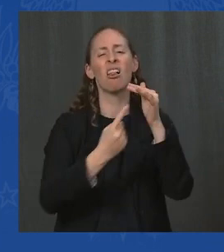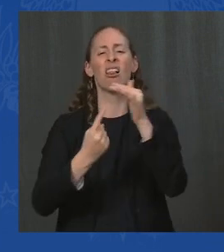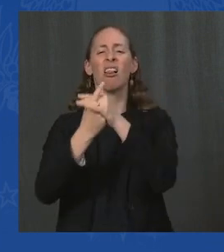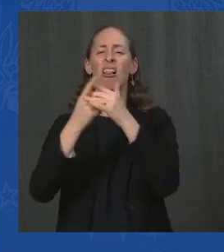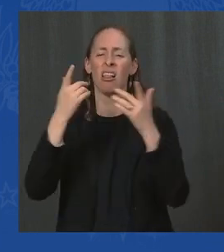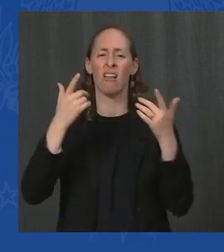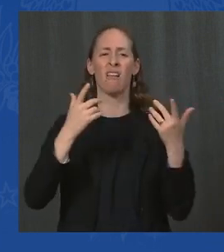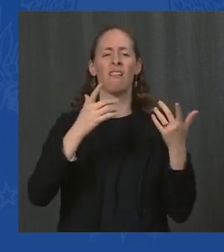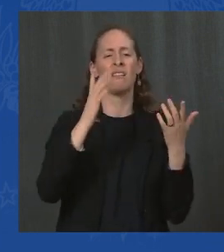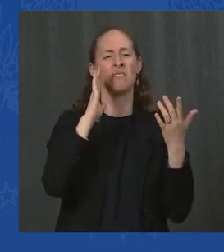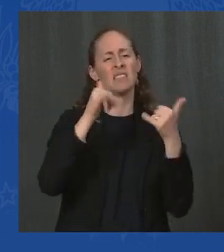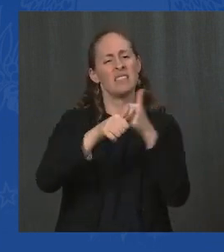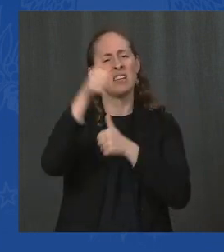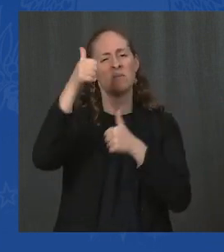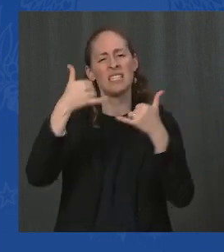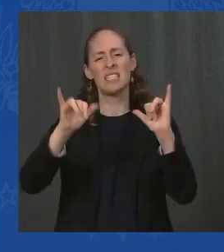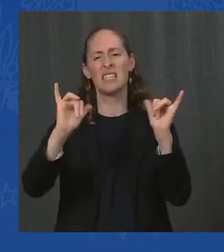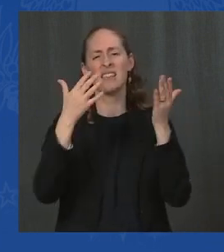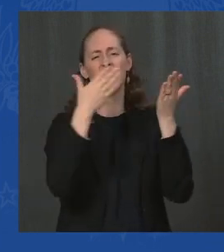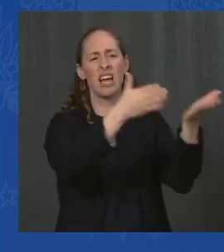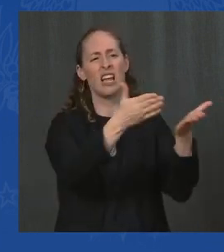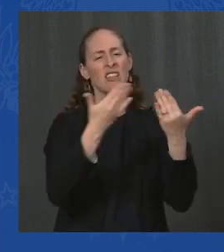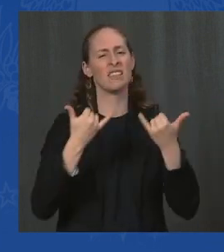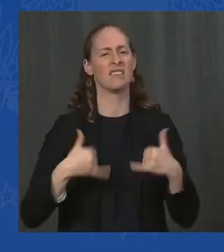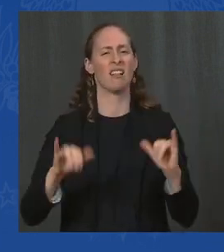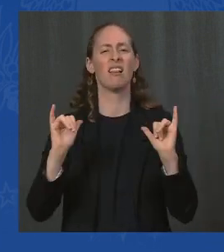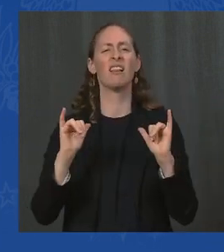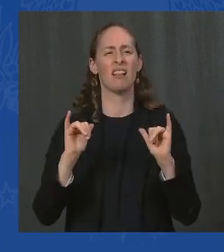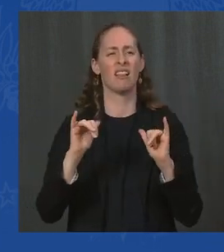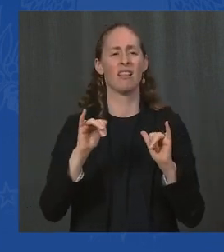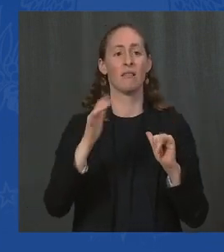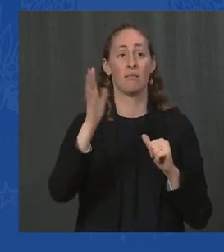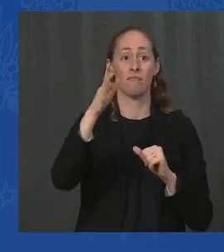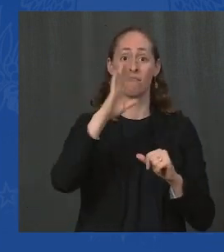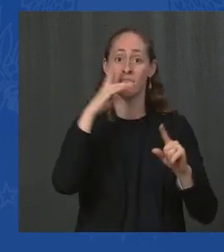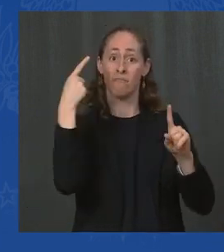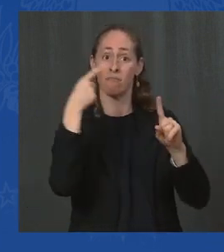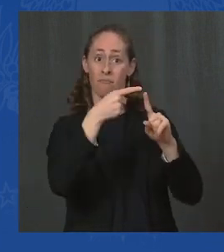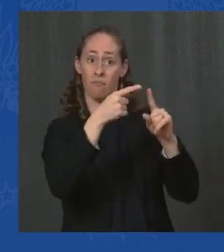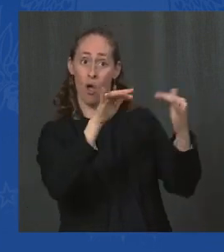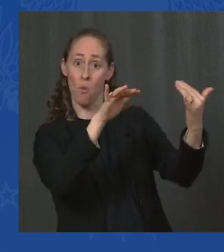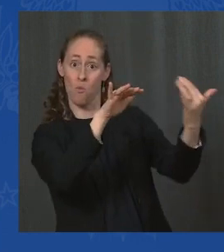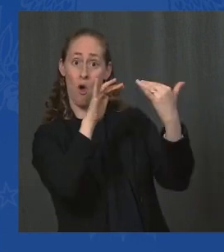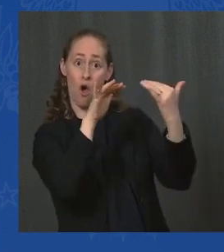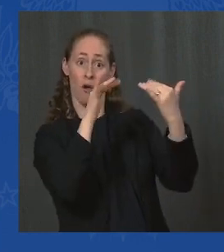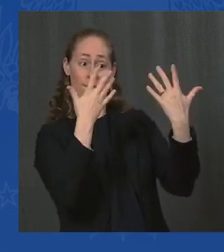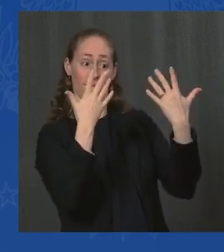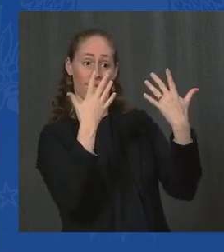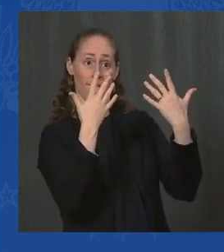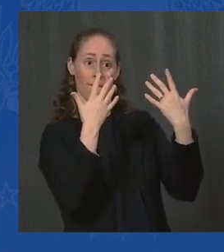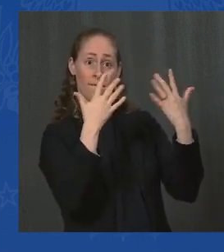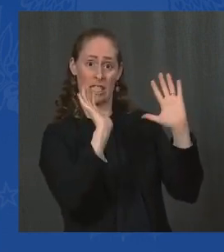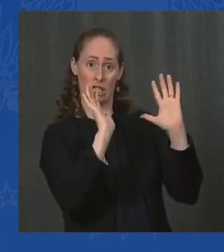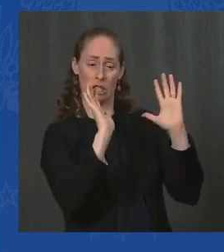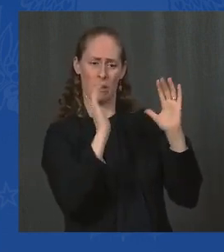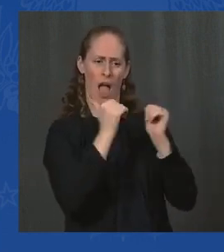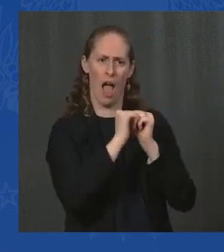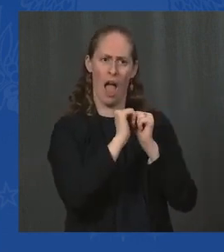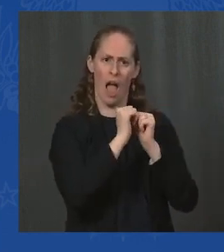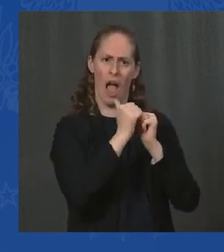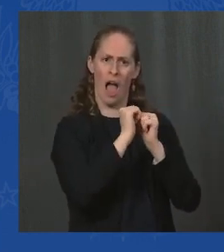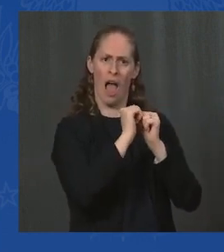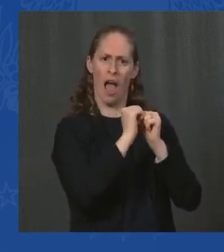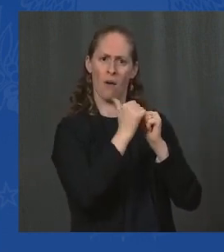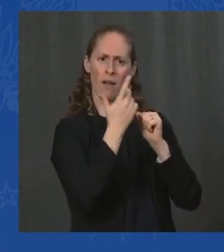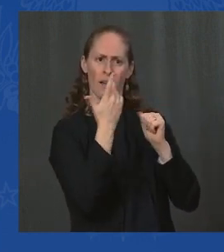evacuation from the end of a war that you can run without the kinds of complexities,